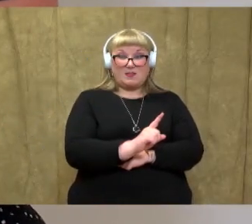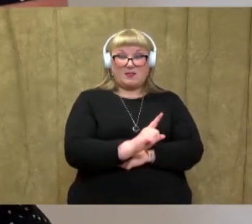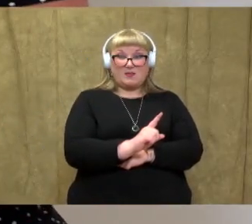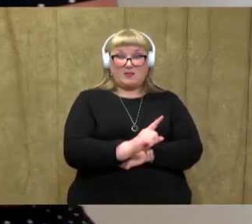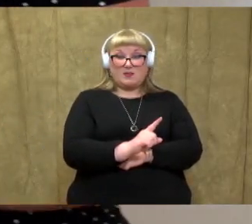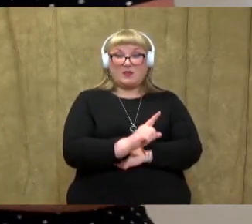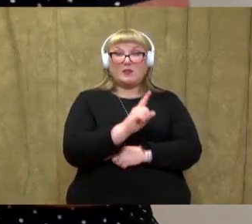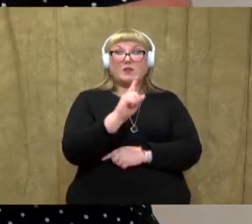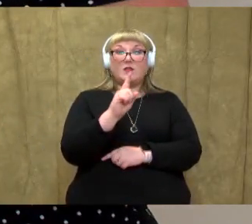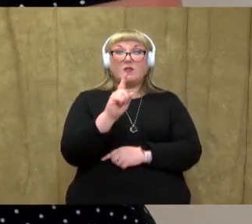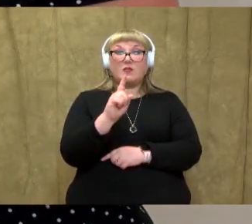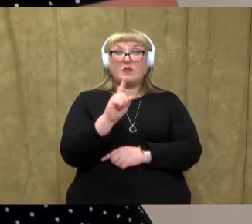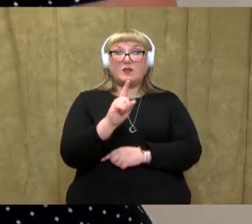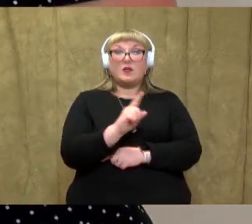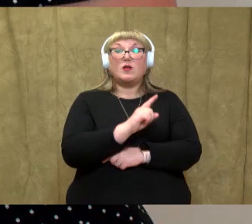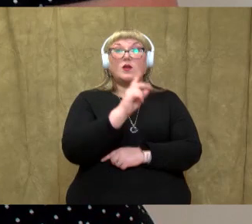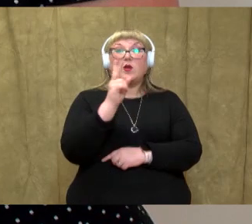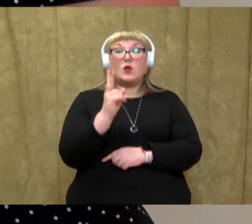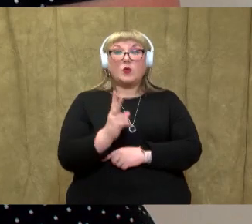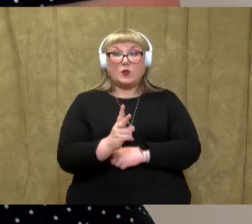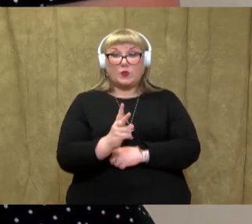1,